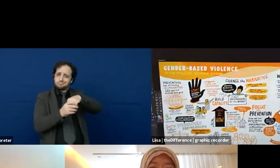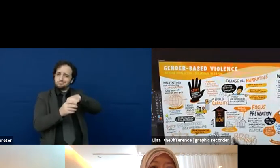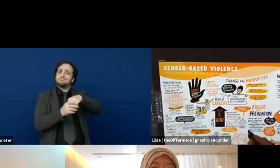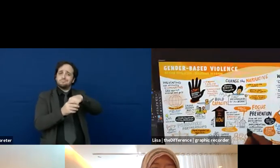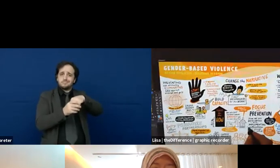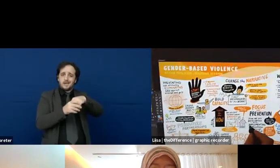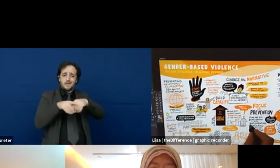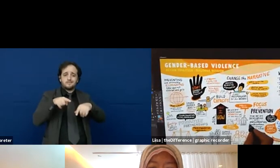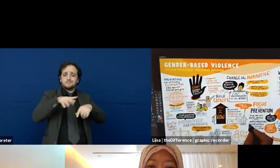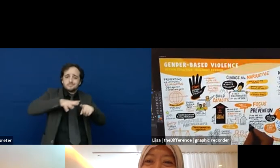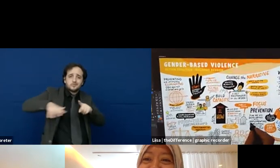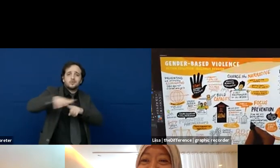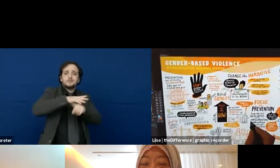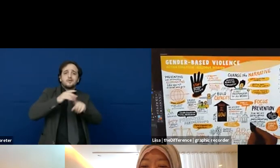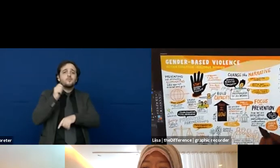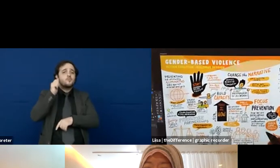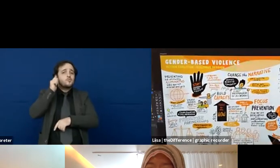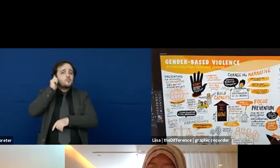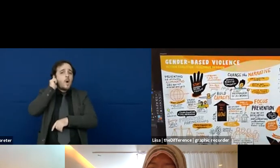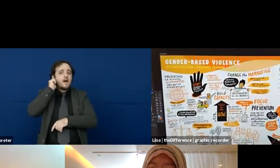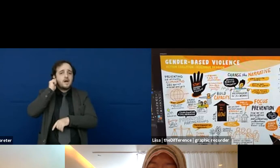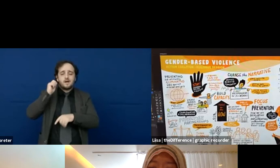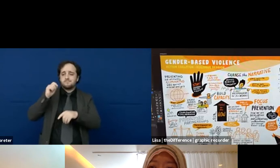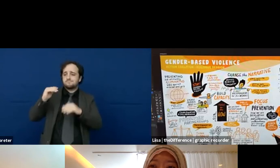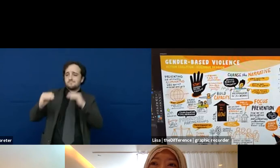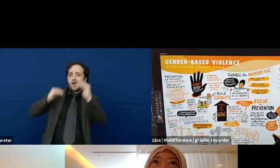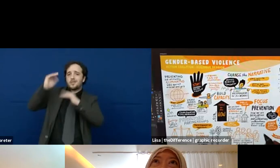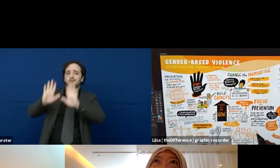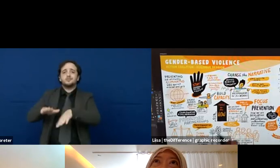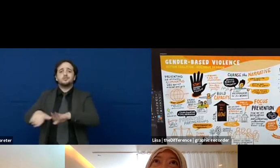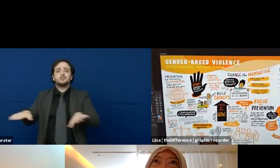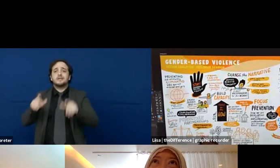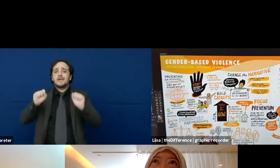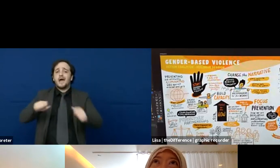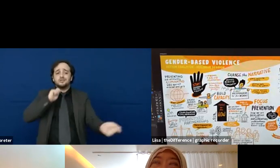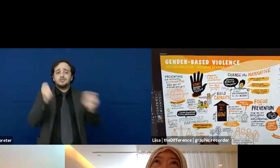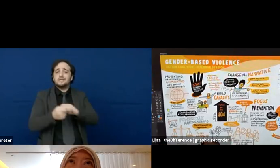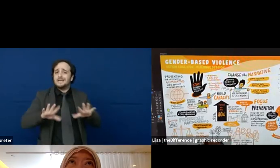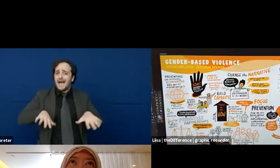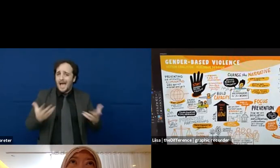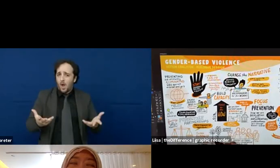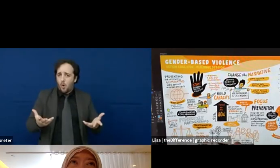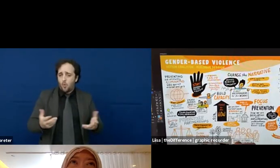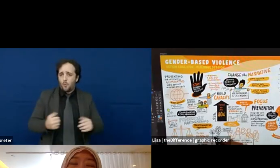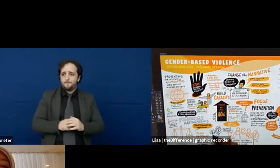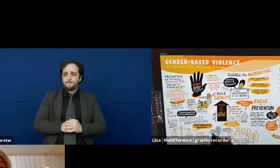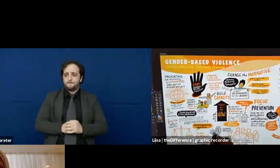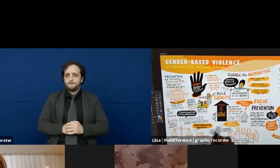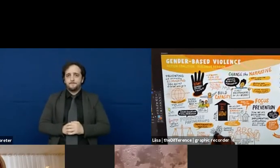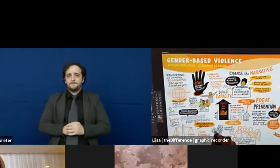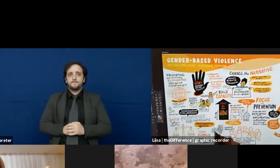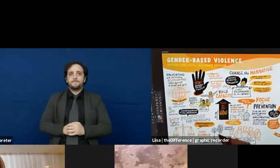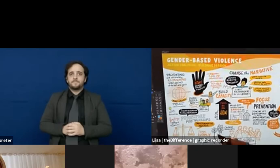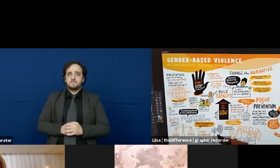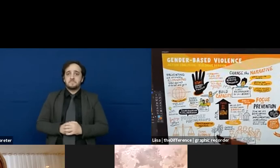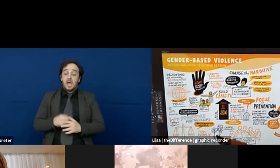Let me try to respond to that. I think it is about, you know, seeing and